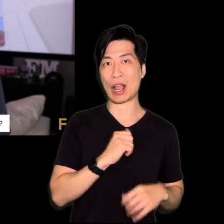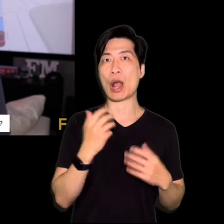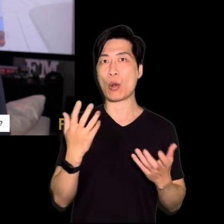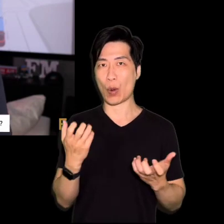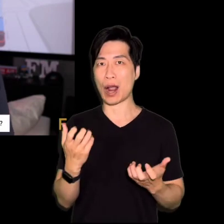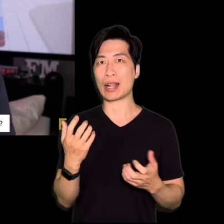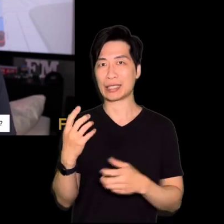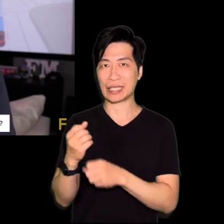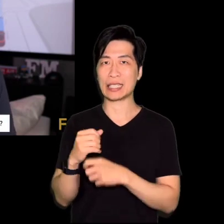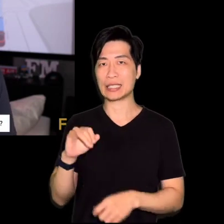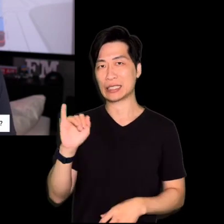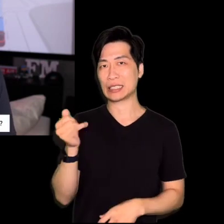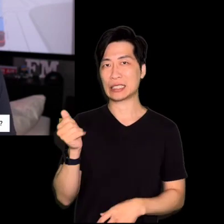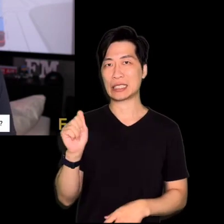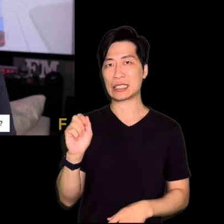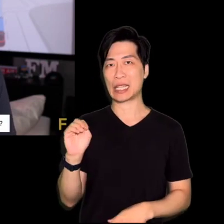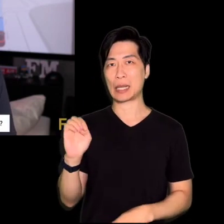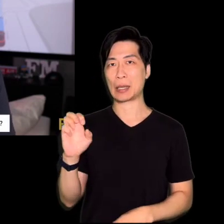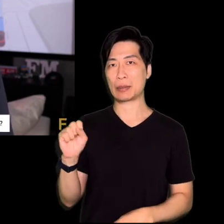myself, I would love to get